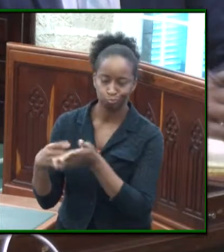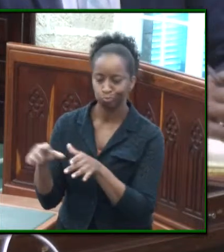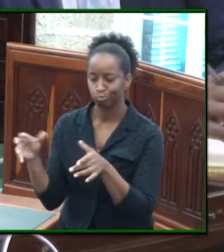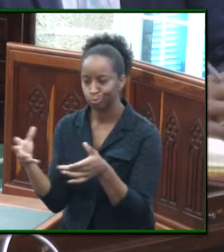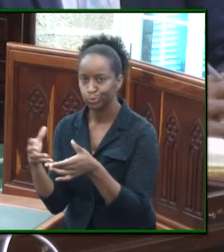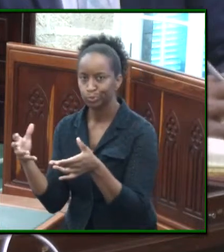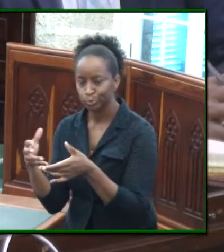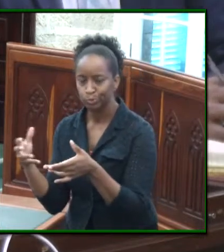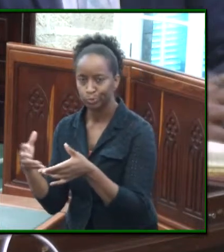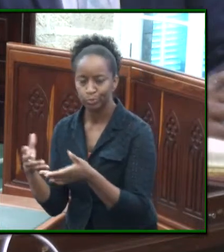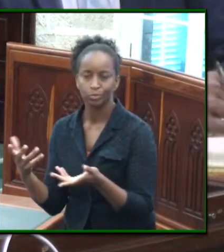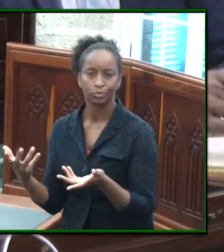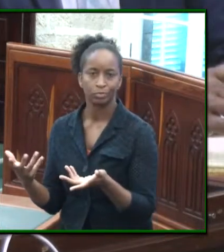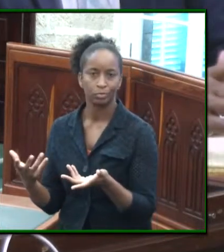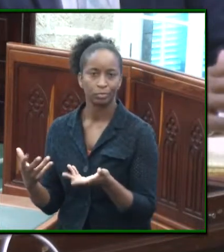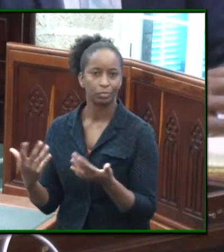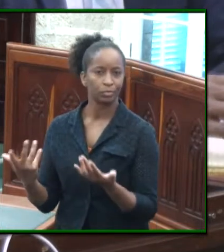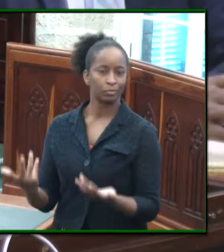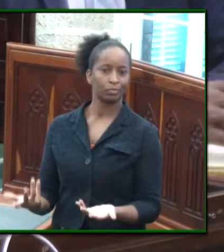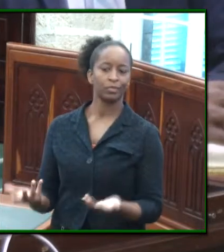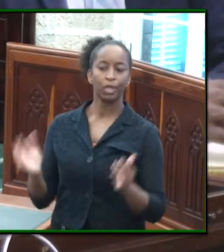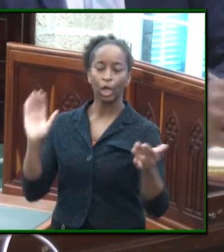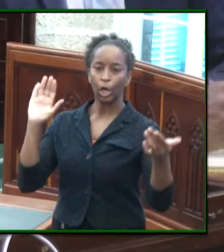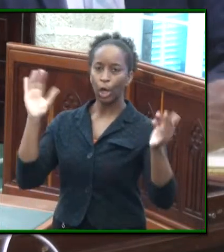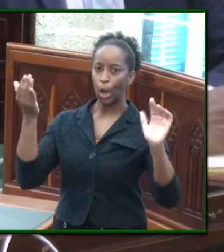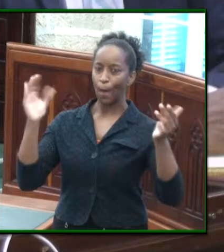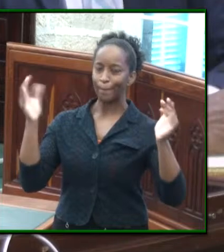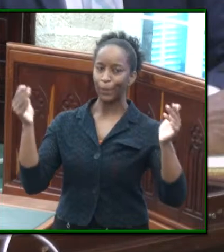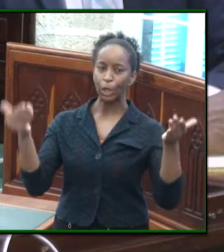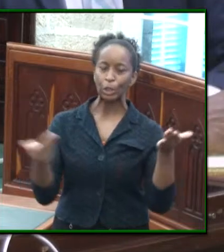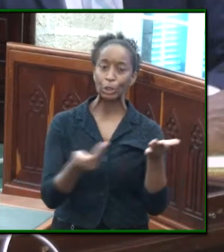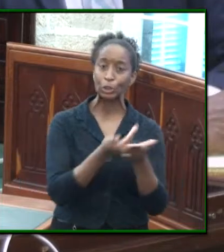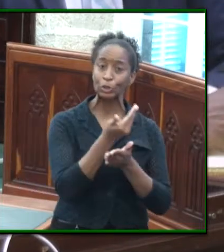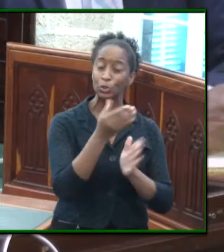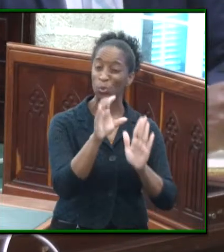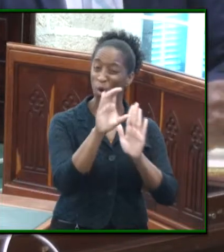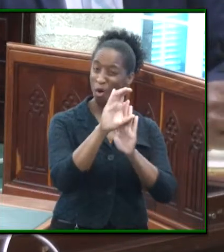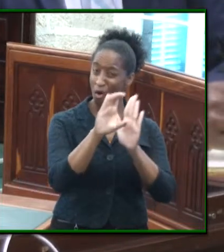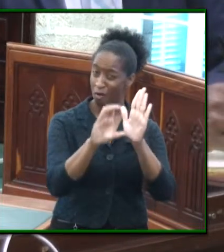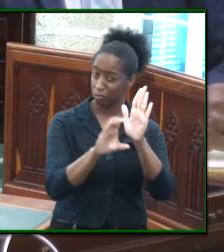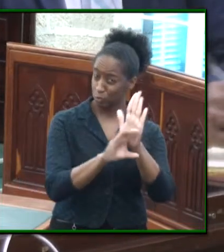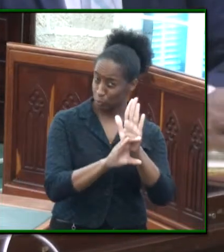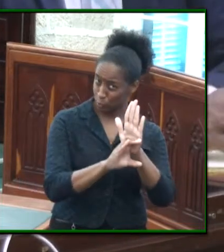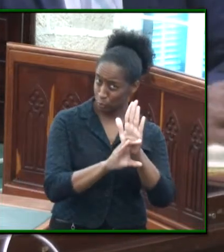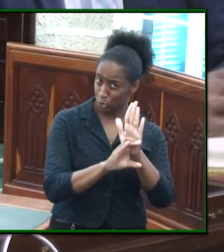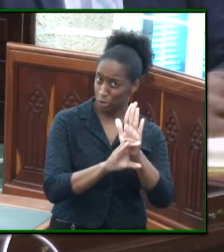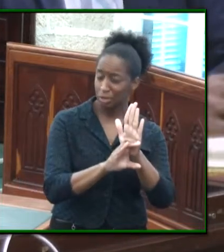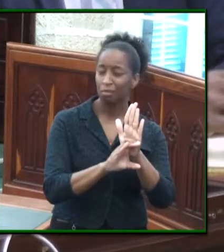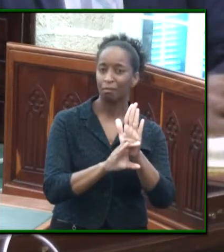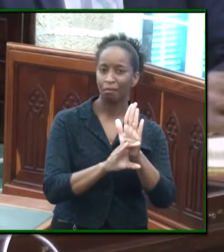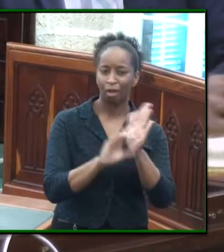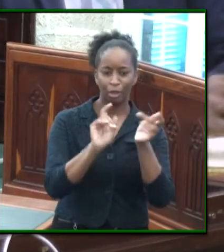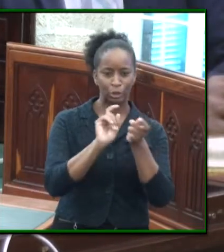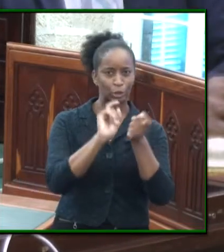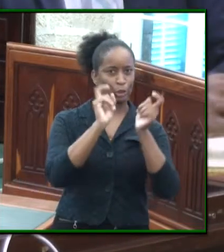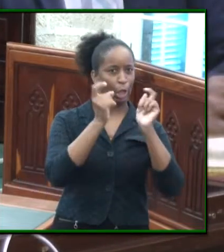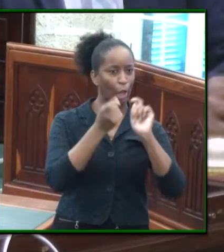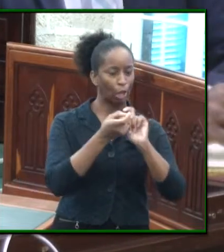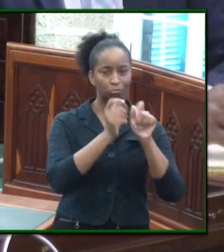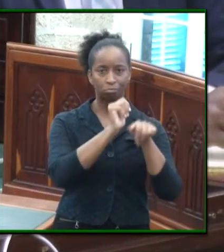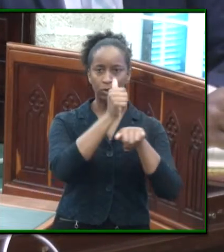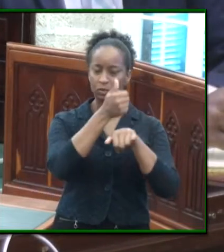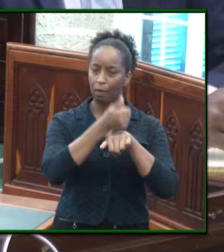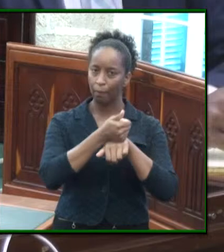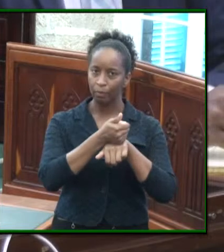new constitution to Barbados? I cannot answer the honourable member's question. I have no provision in my estimates for